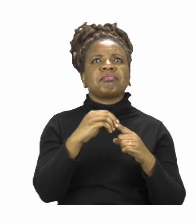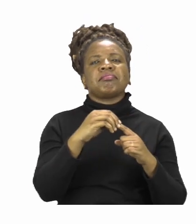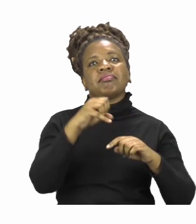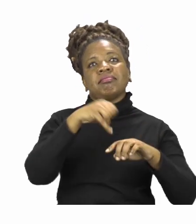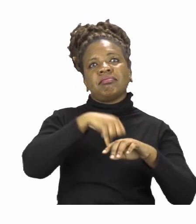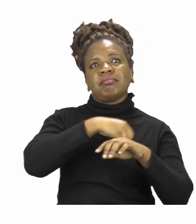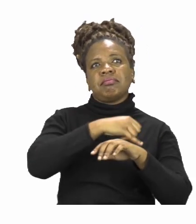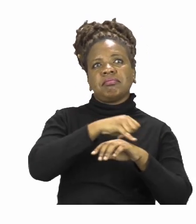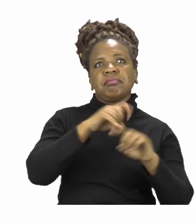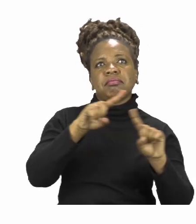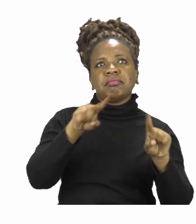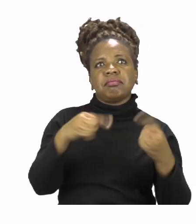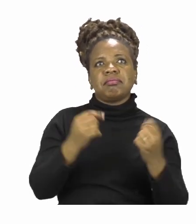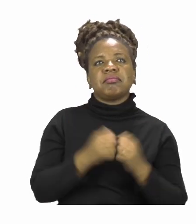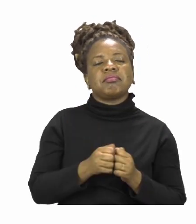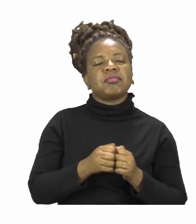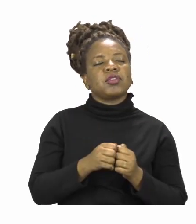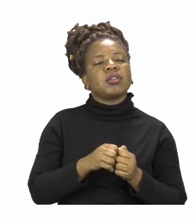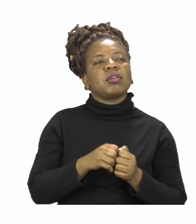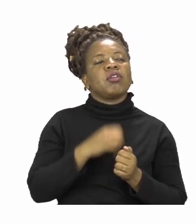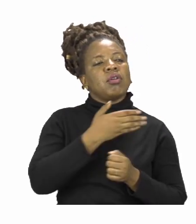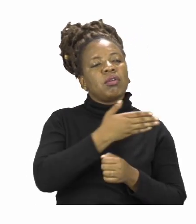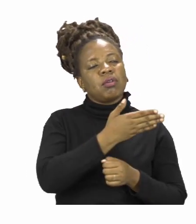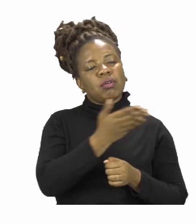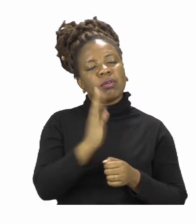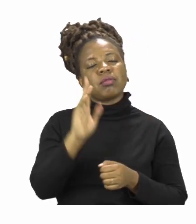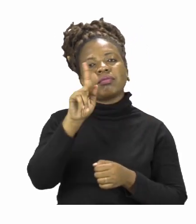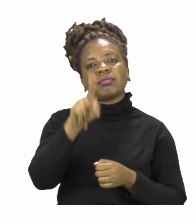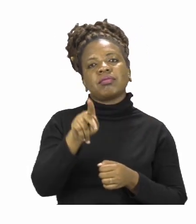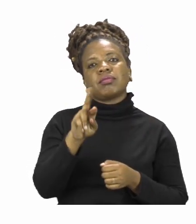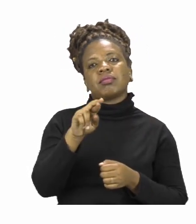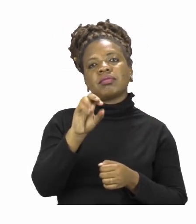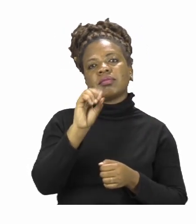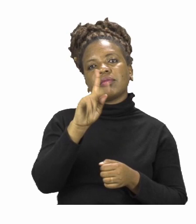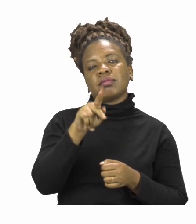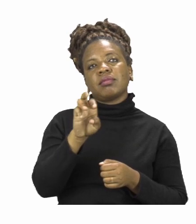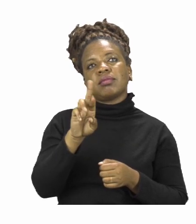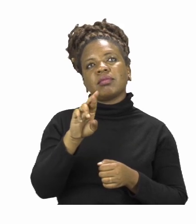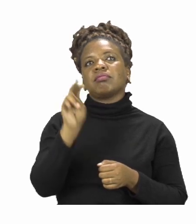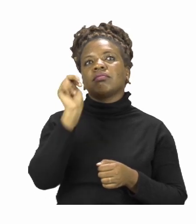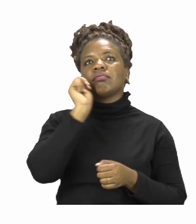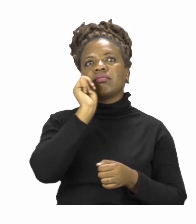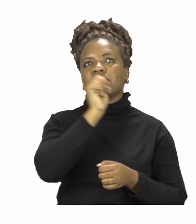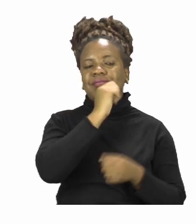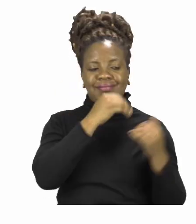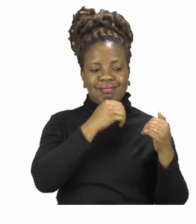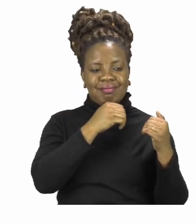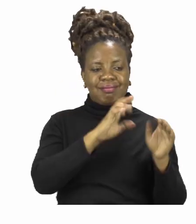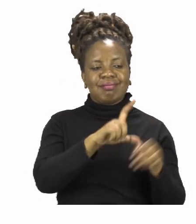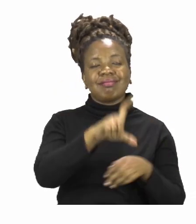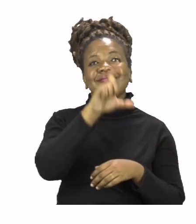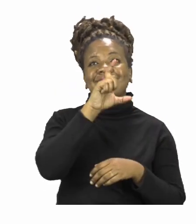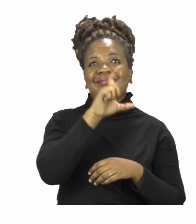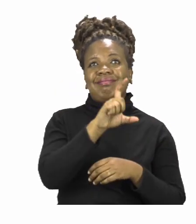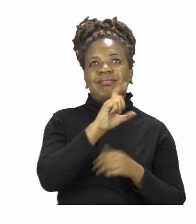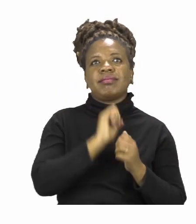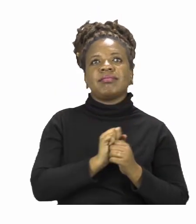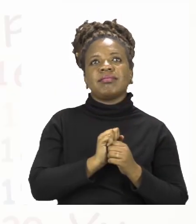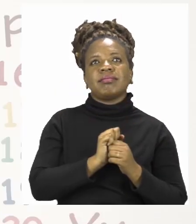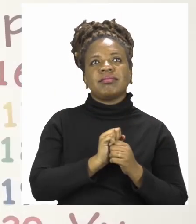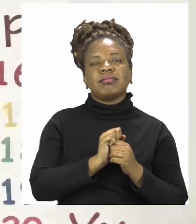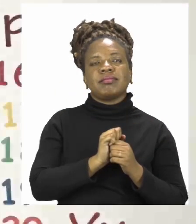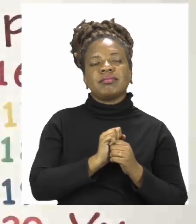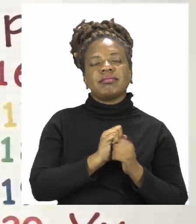All proper nouns begin with capital letters. So let's take a look at the board at the examples that I have